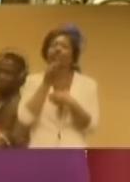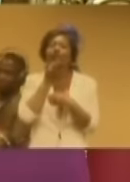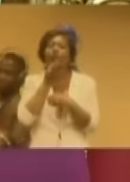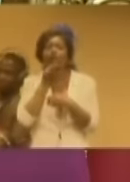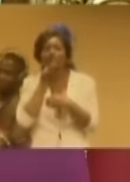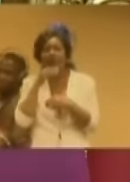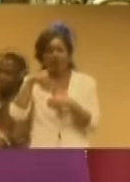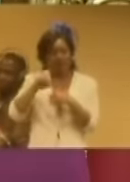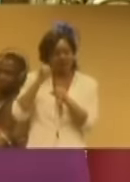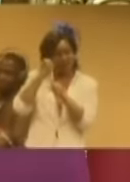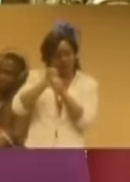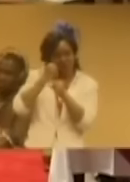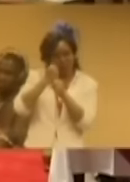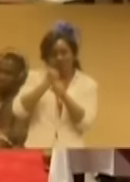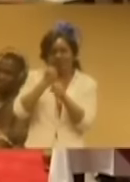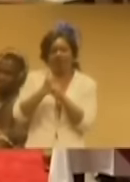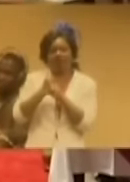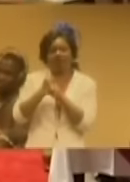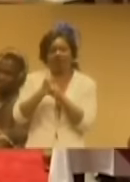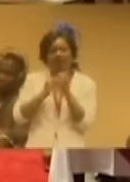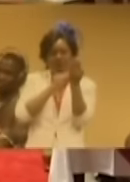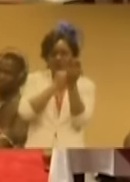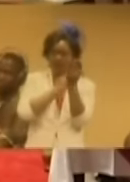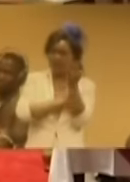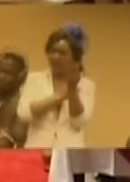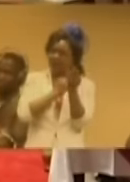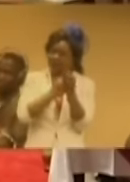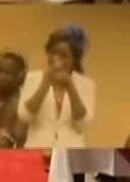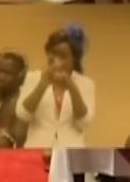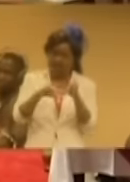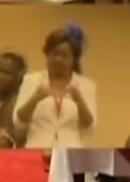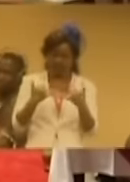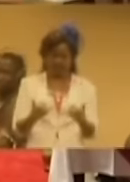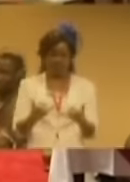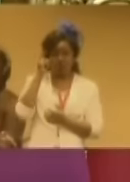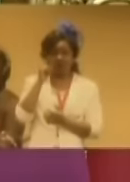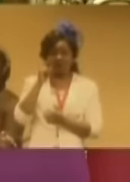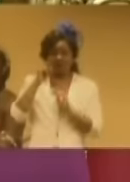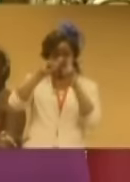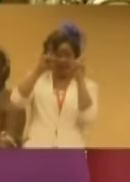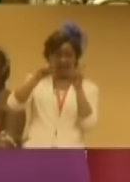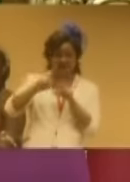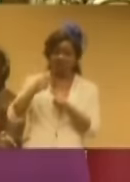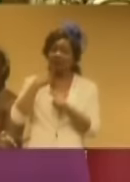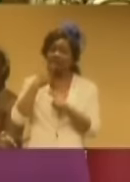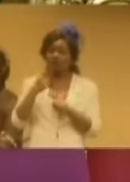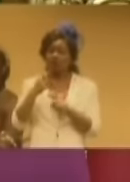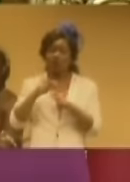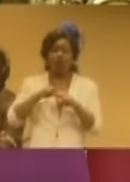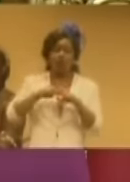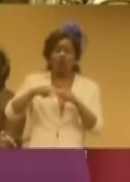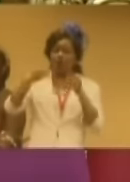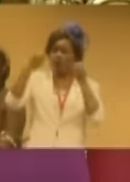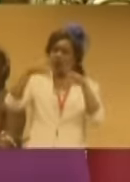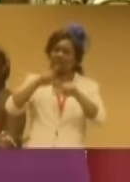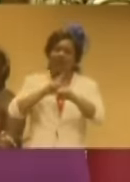to the future generation to play ours. As we say in Africa, those who waste time